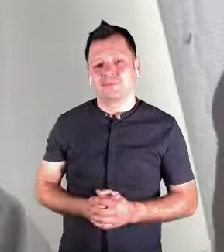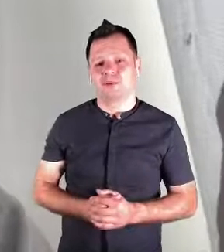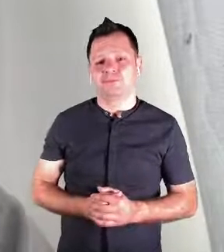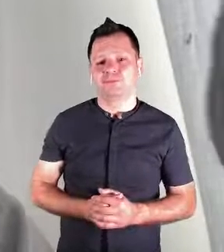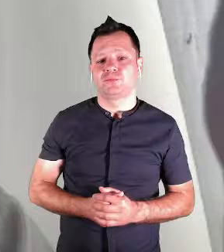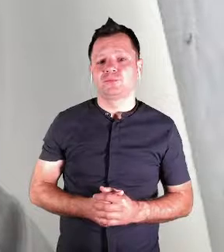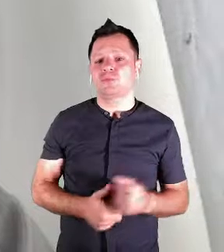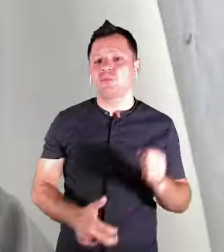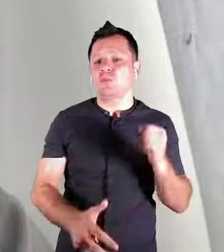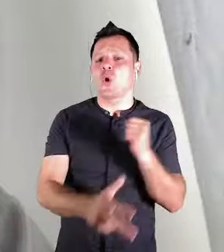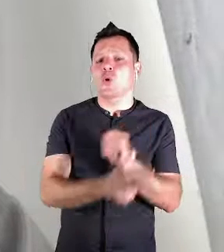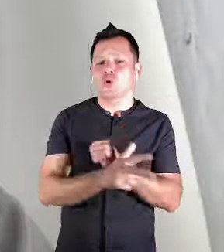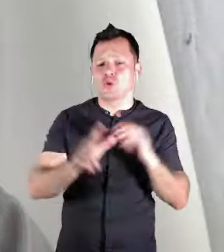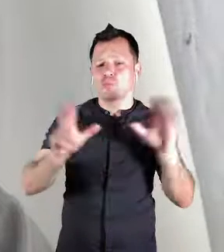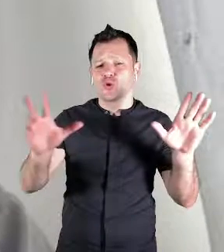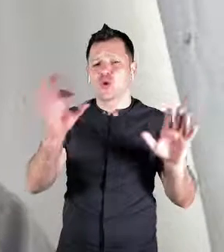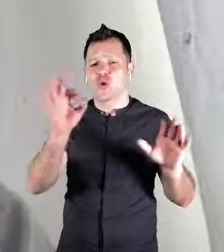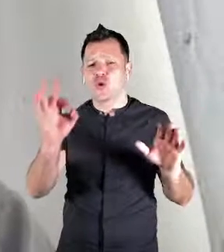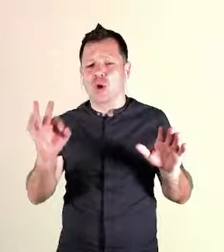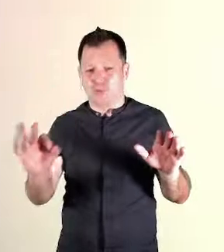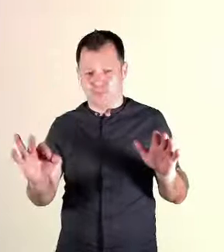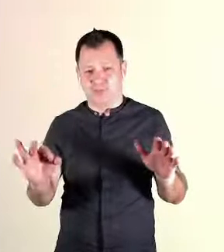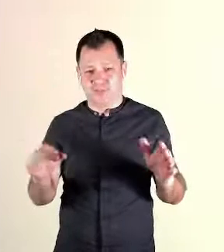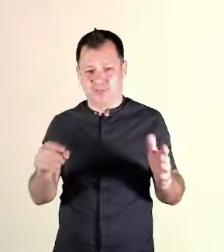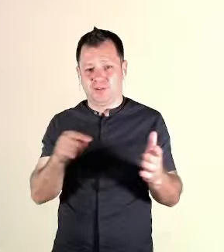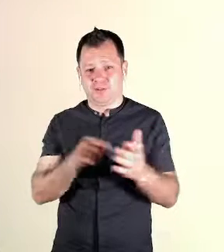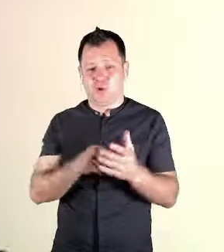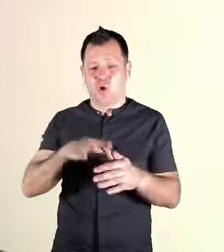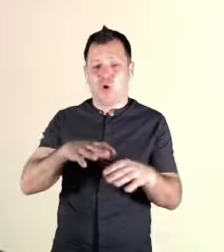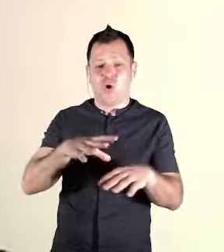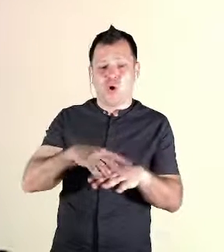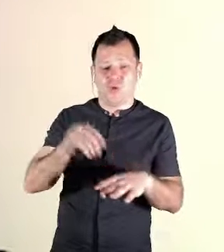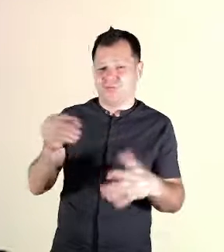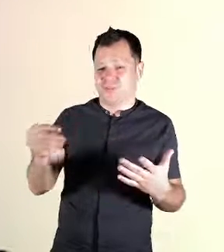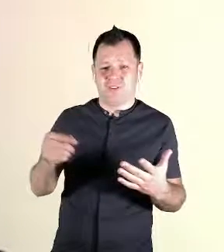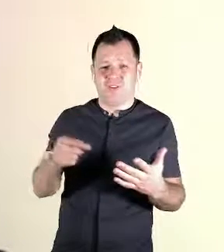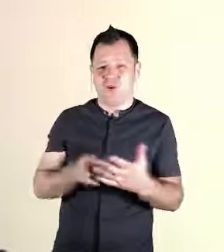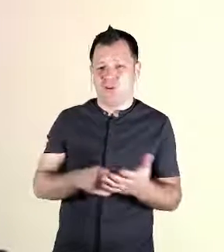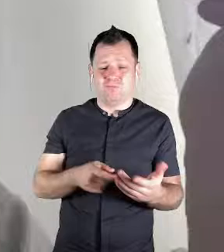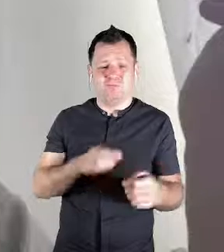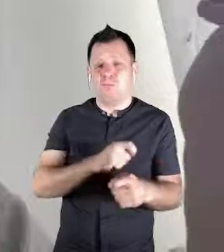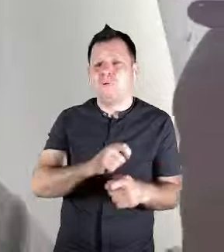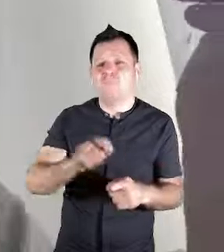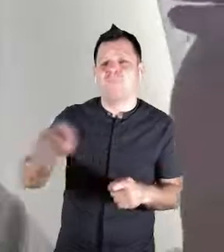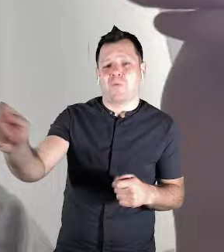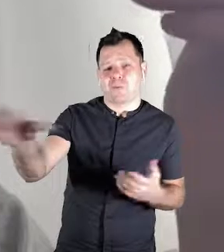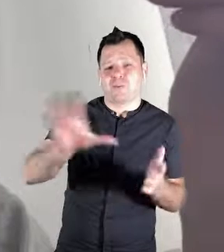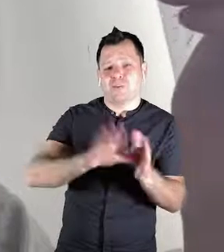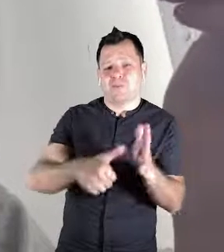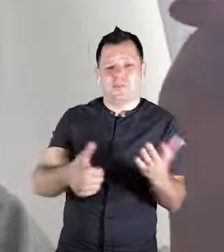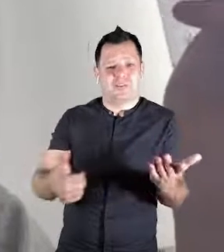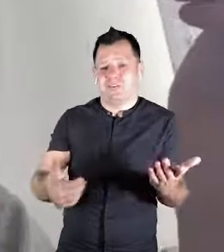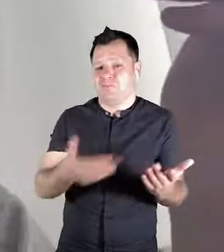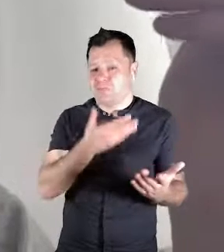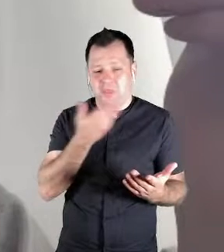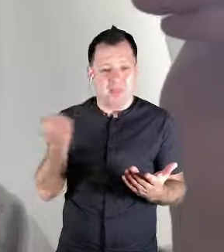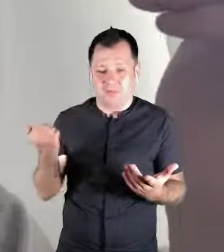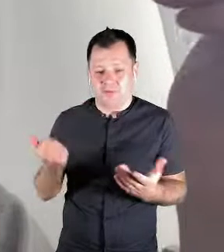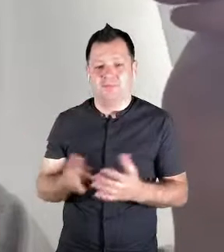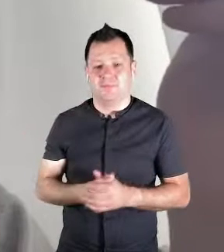high figure internationally. And I think that Swedes in general are probably at least as big